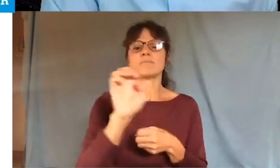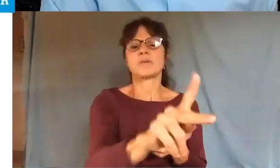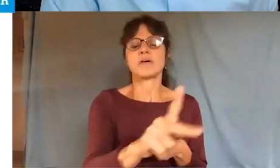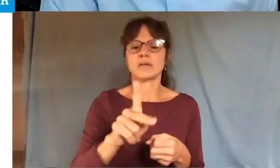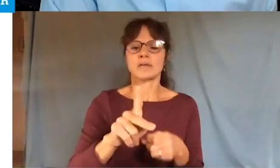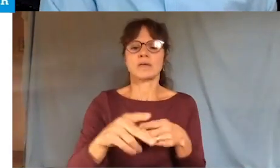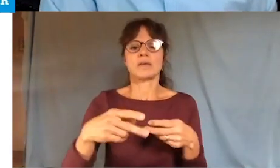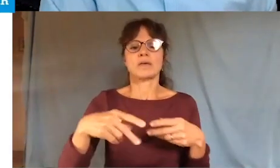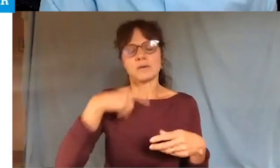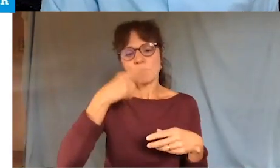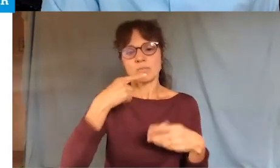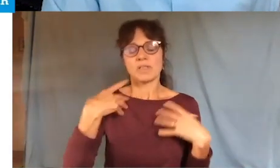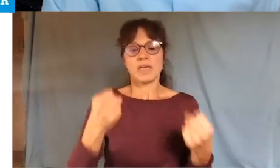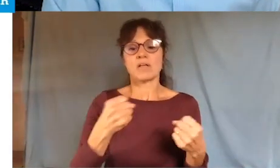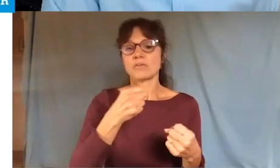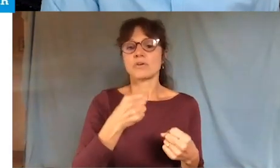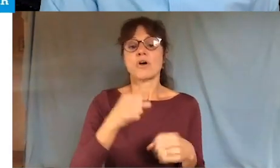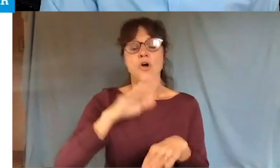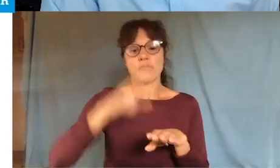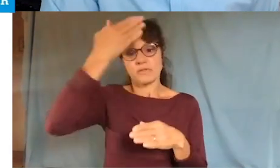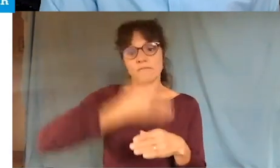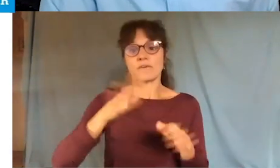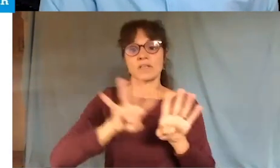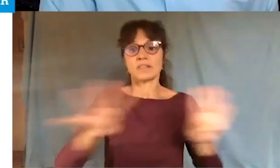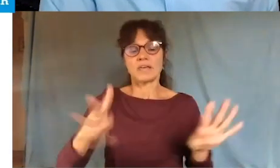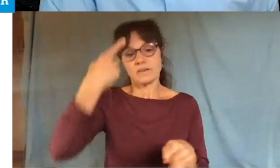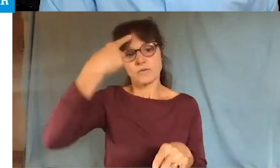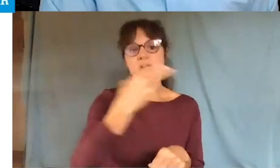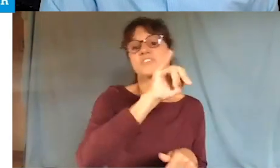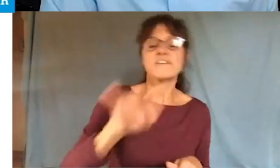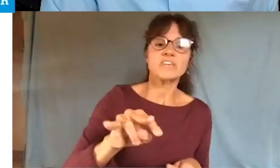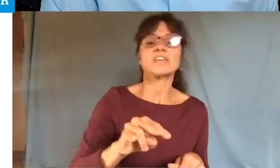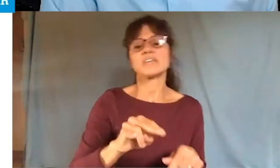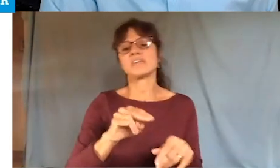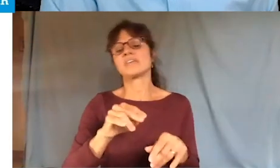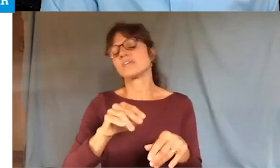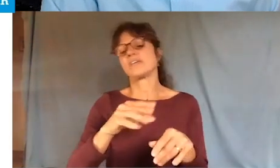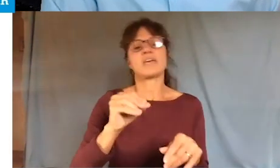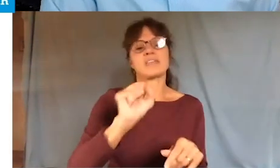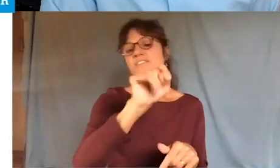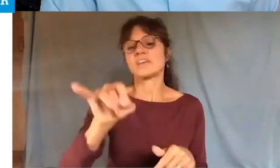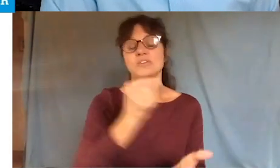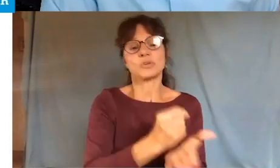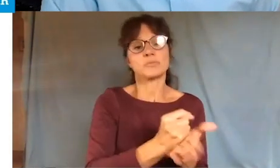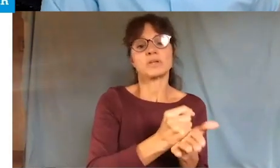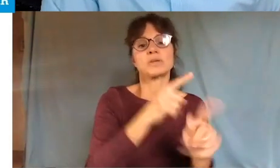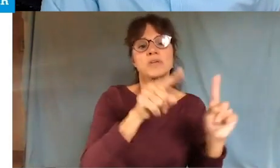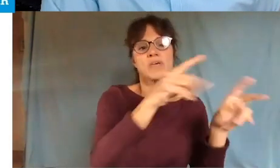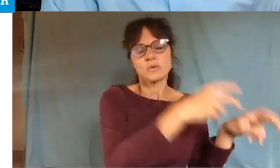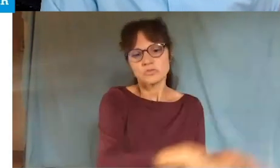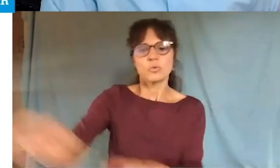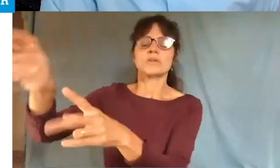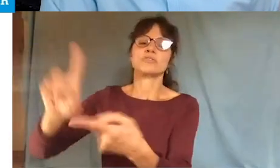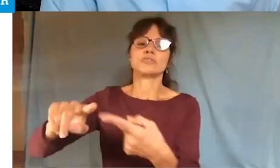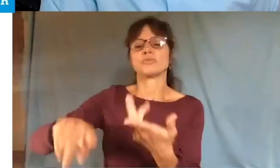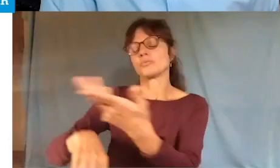who are normally on the front lines of HIV surveillance and epidemiology and STI treatment. They are being